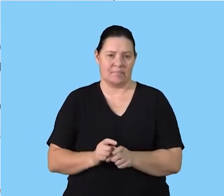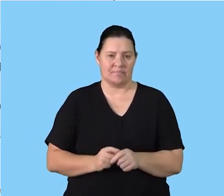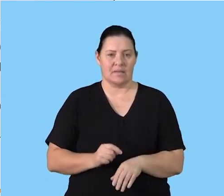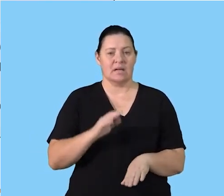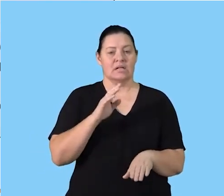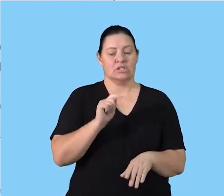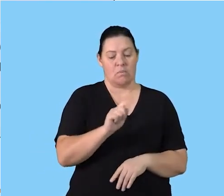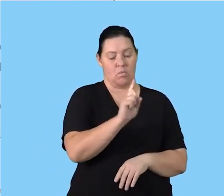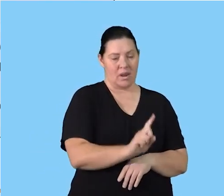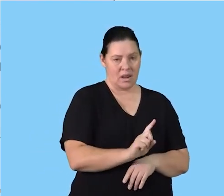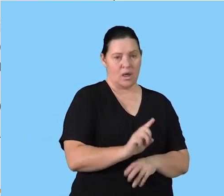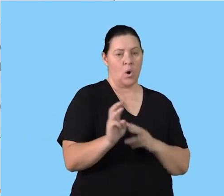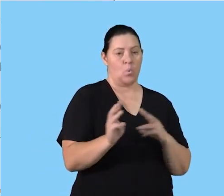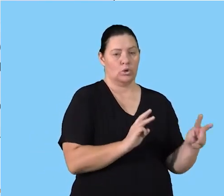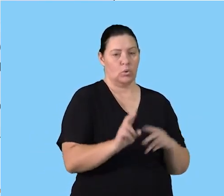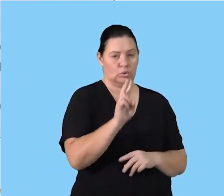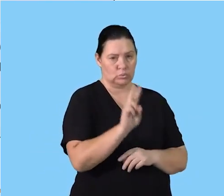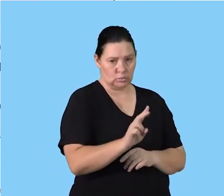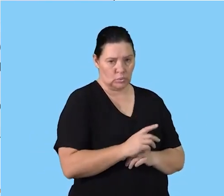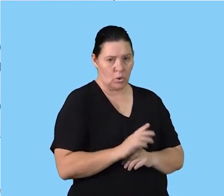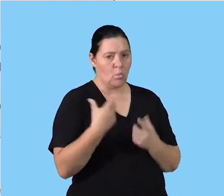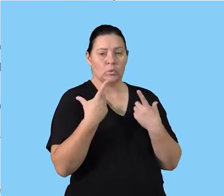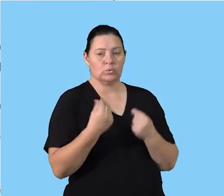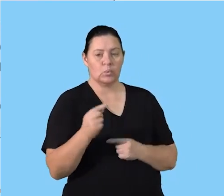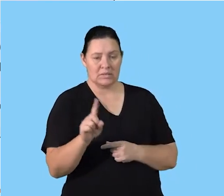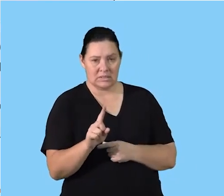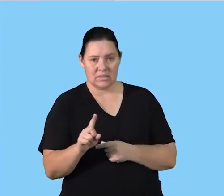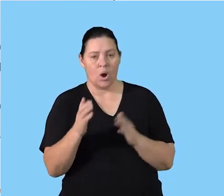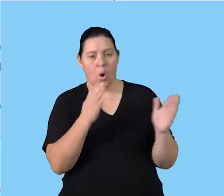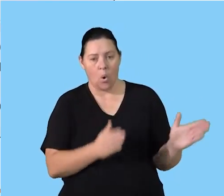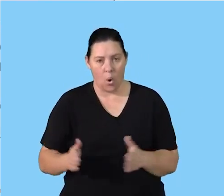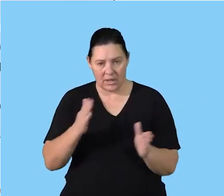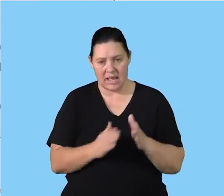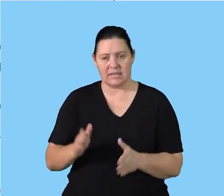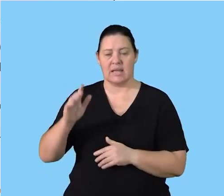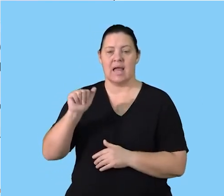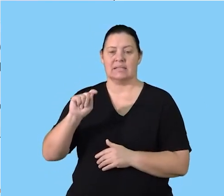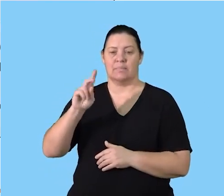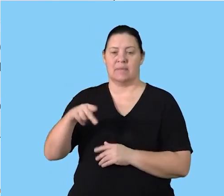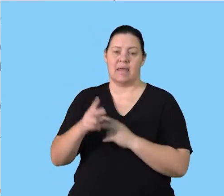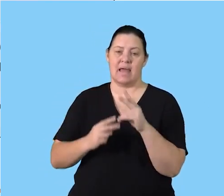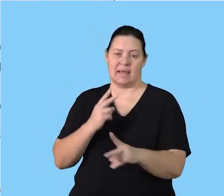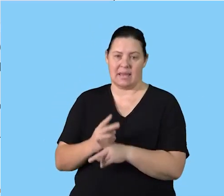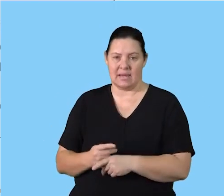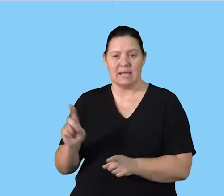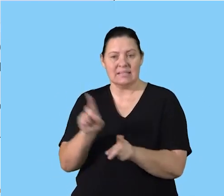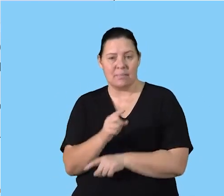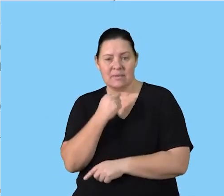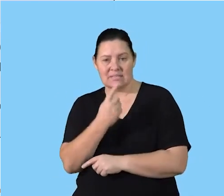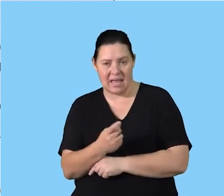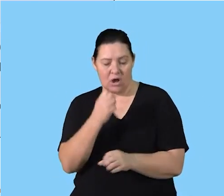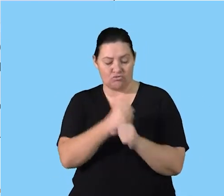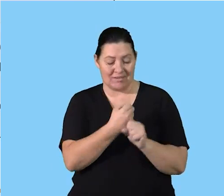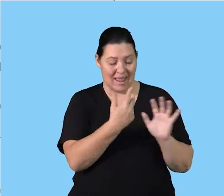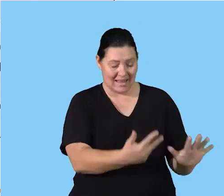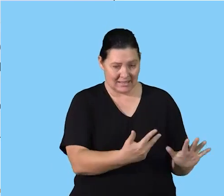1, World War II, what we did is we reorganized the ATP. As I've indicated in grade 8, that